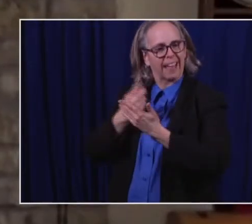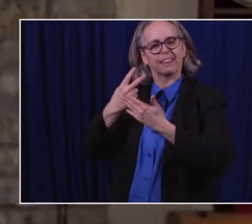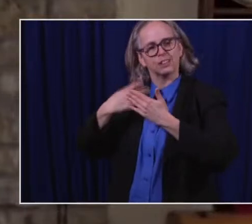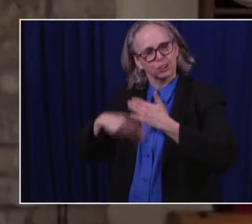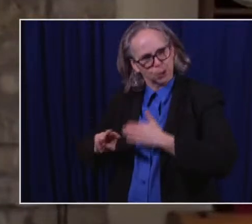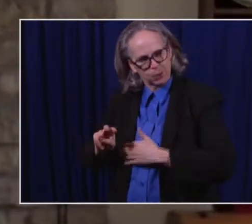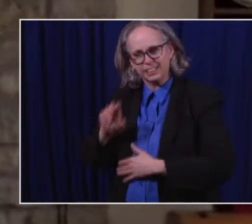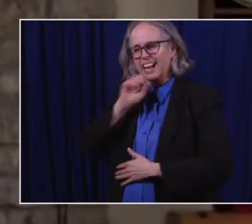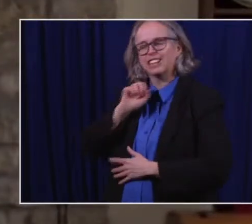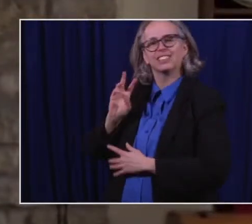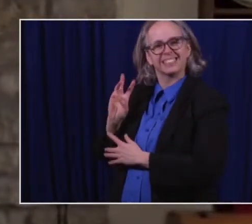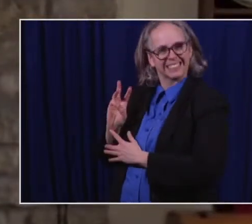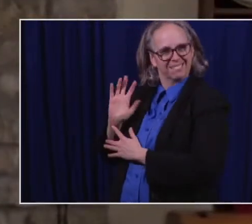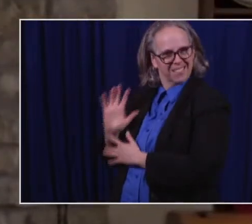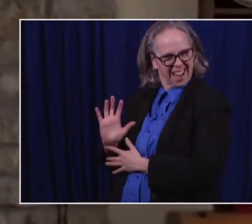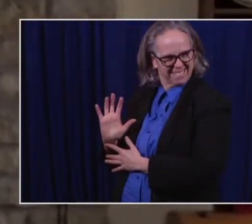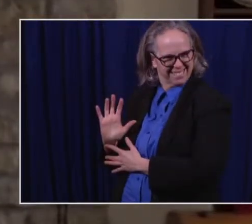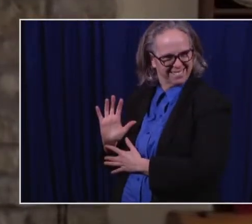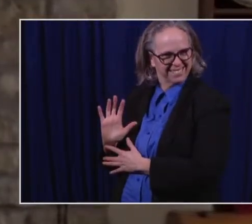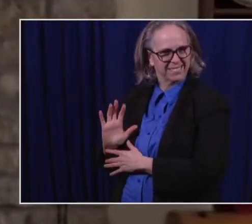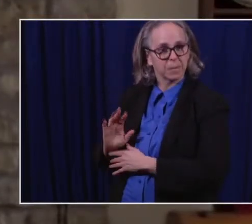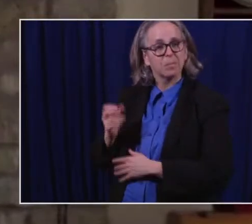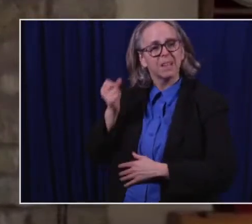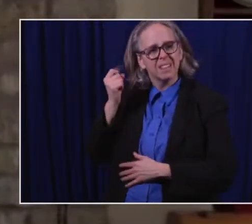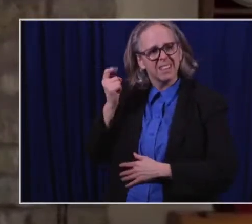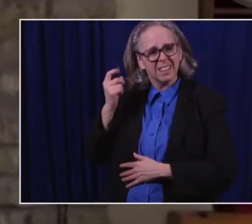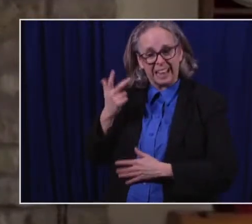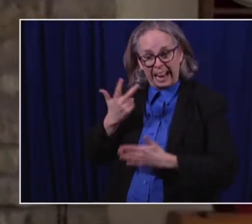at 65.